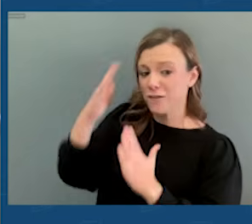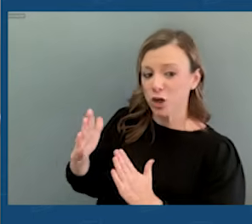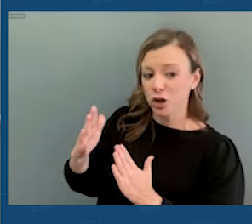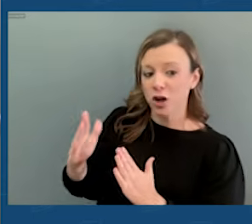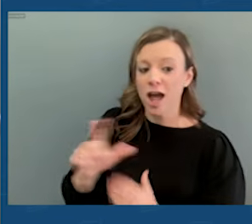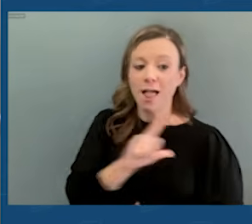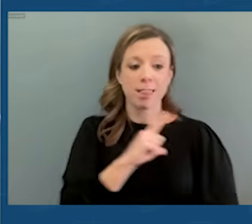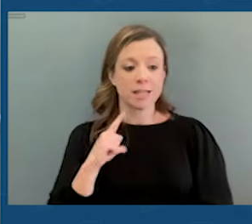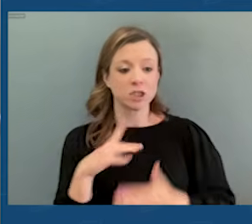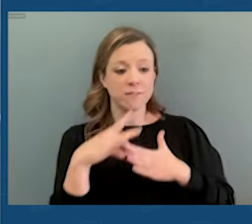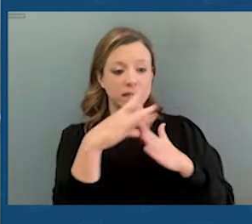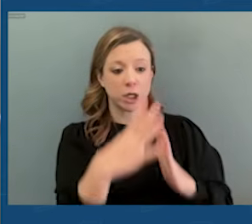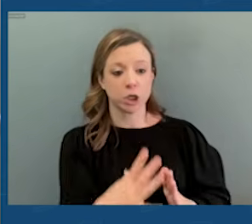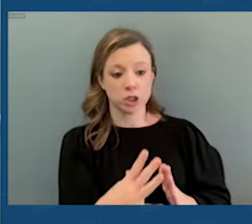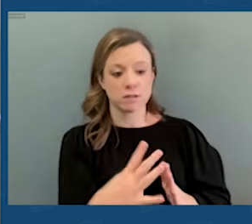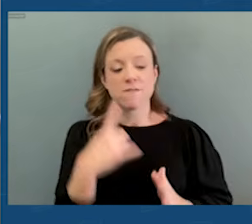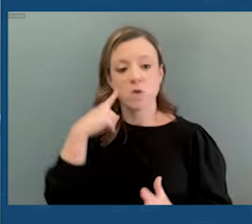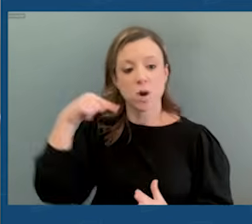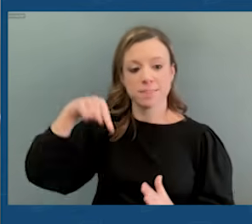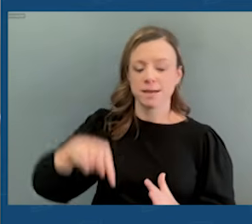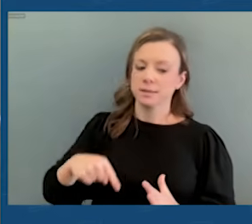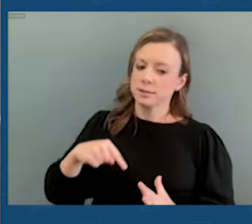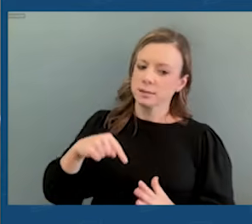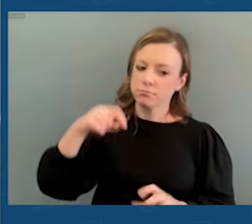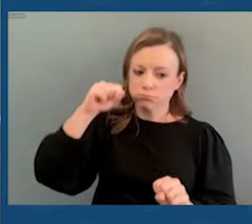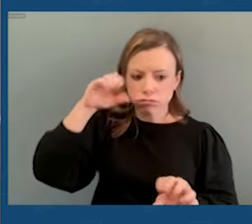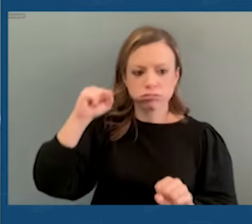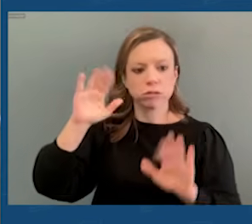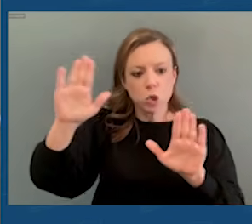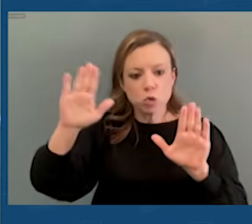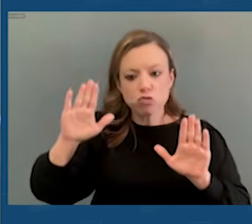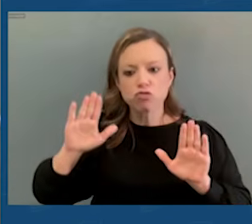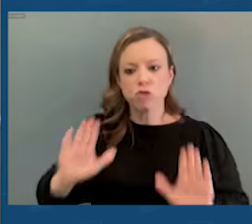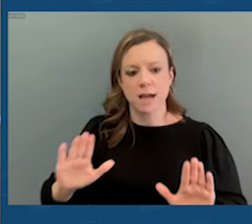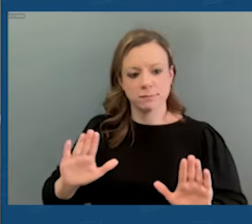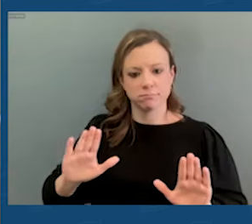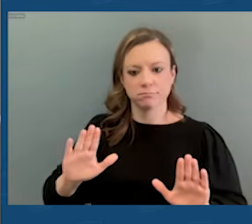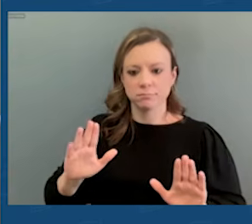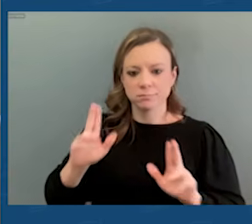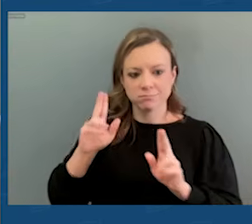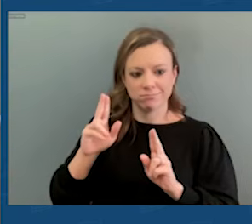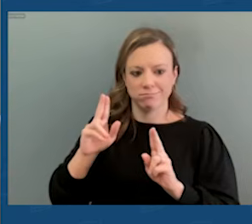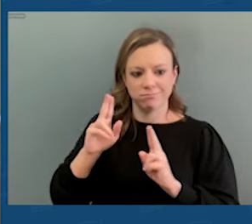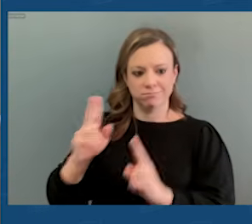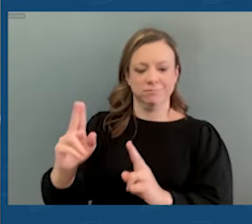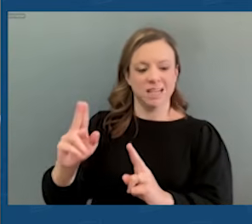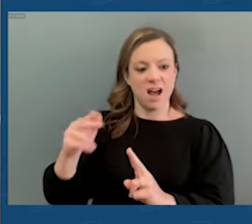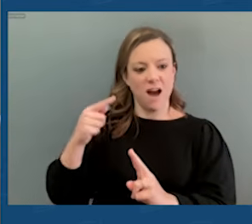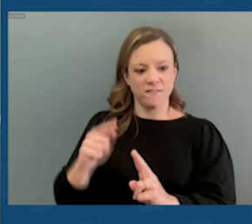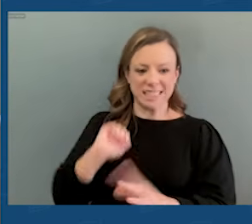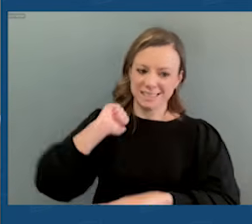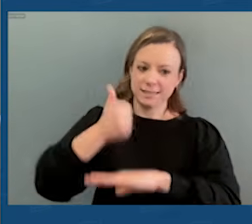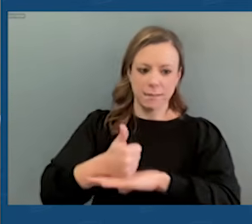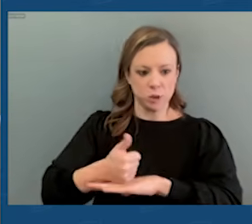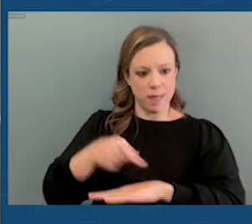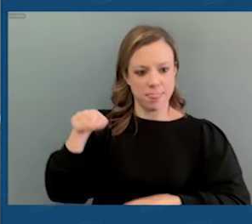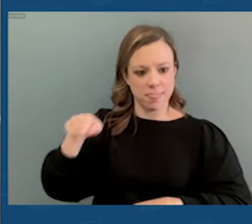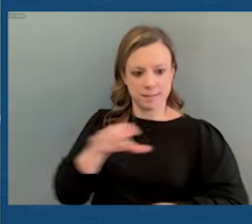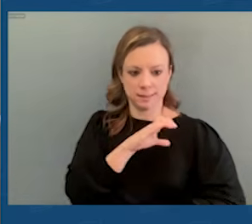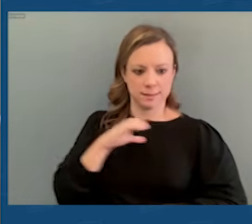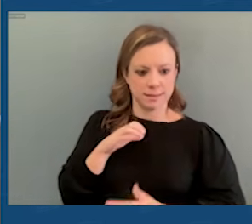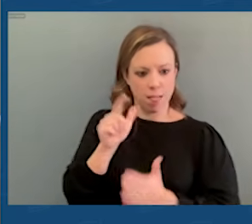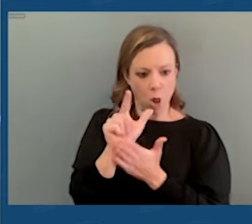legislative leaders for this tremendous step with the establishment of this commission. It will give us the